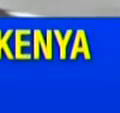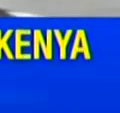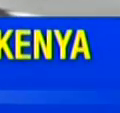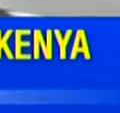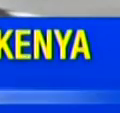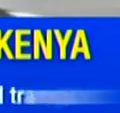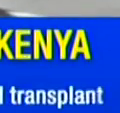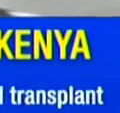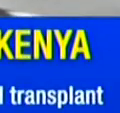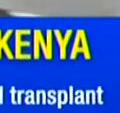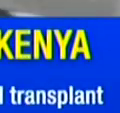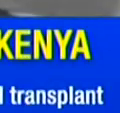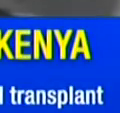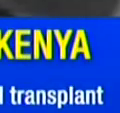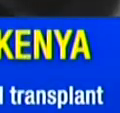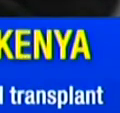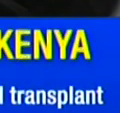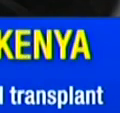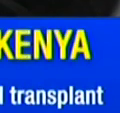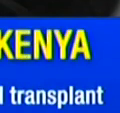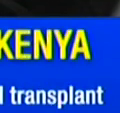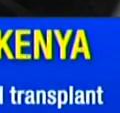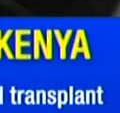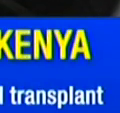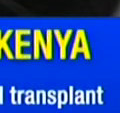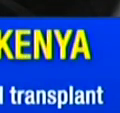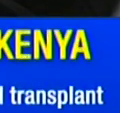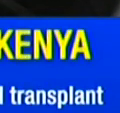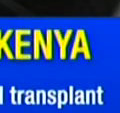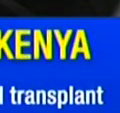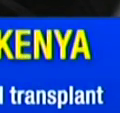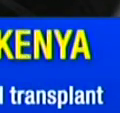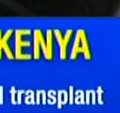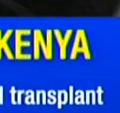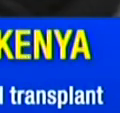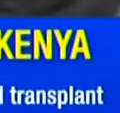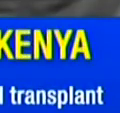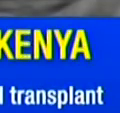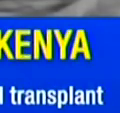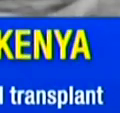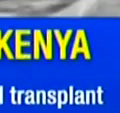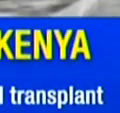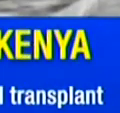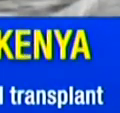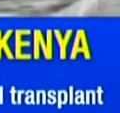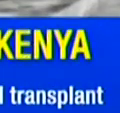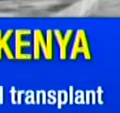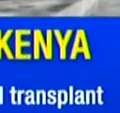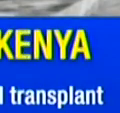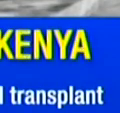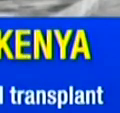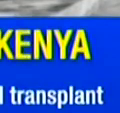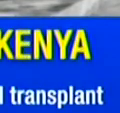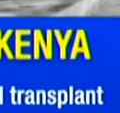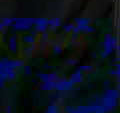corneal transplant across the country in the past 1 year, with some 600 individuals eyeing the services on a swelling